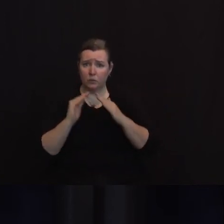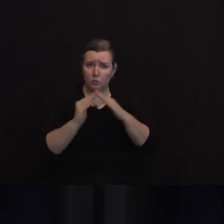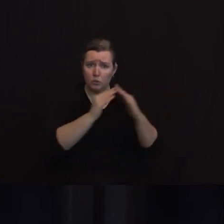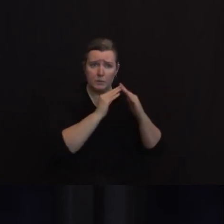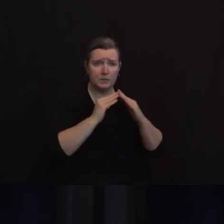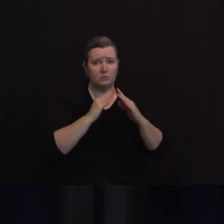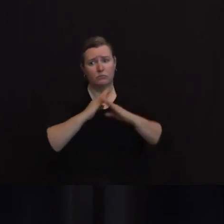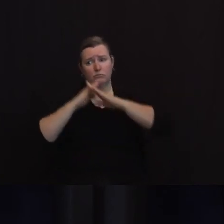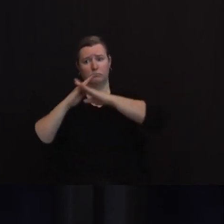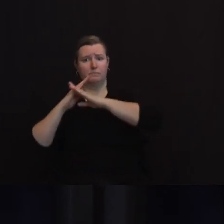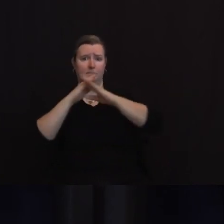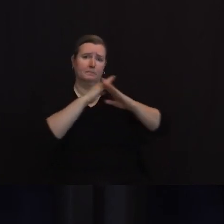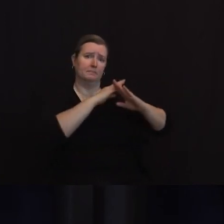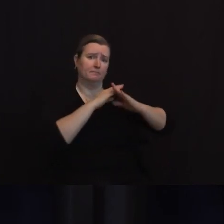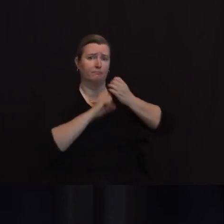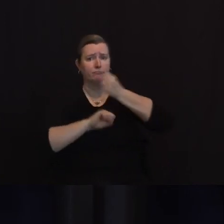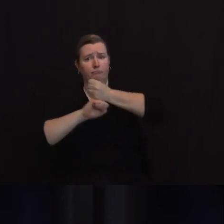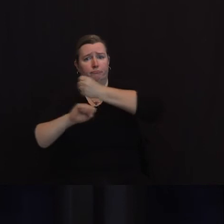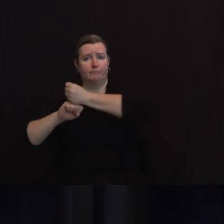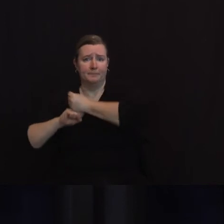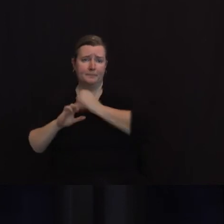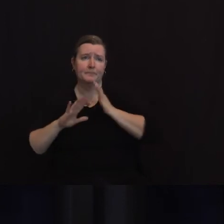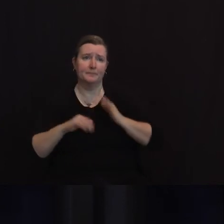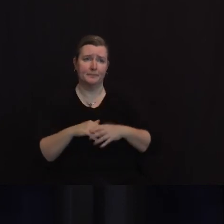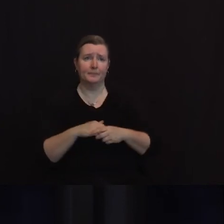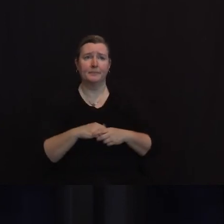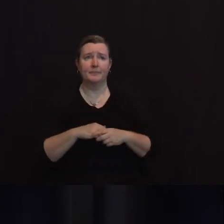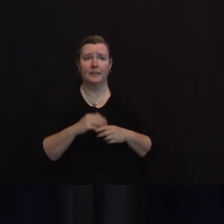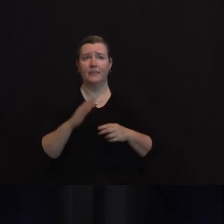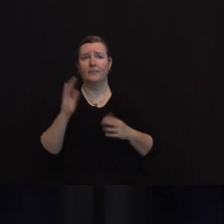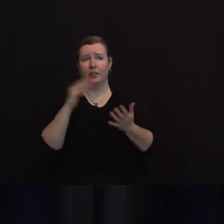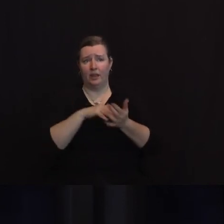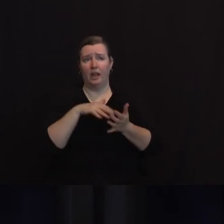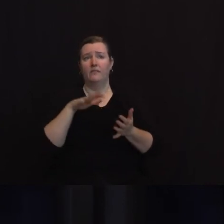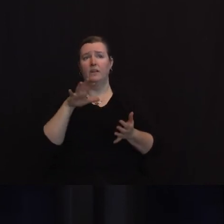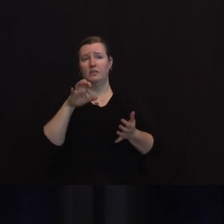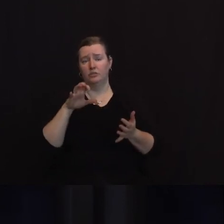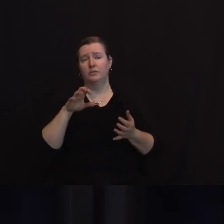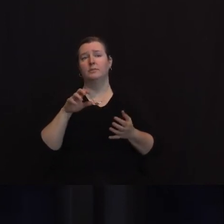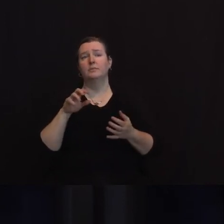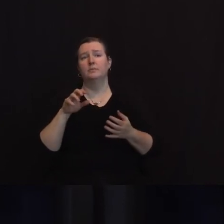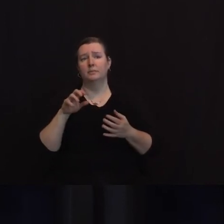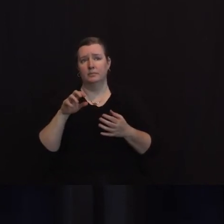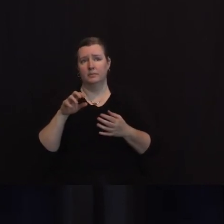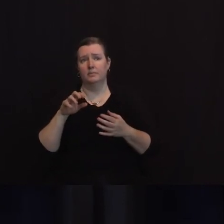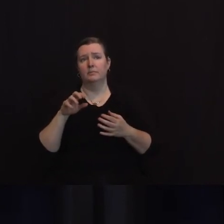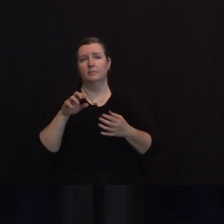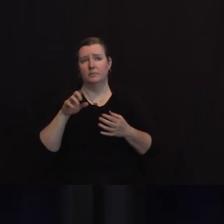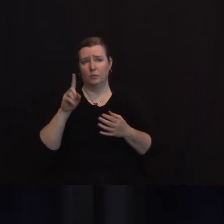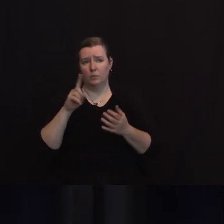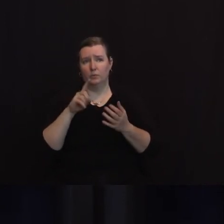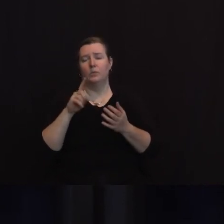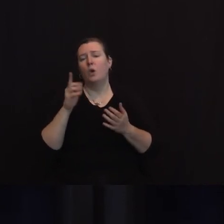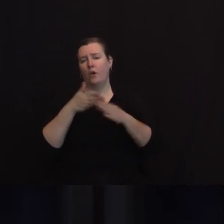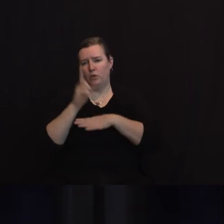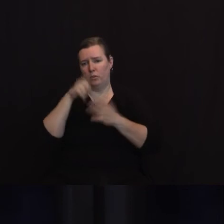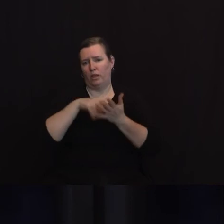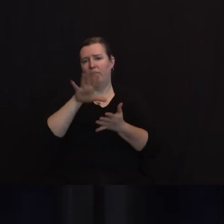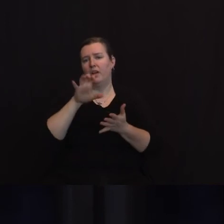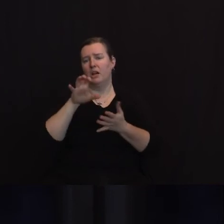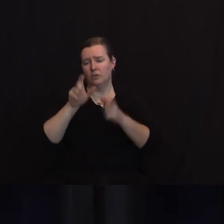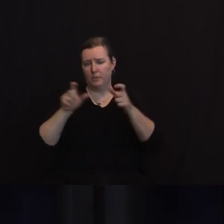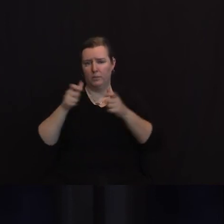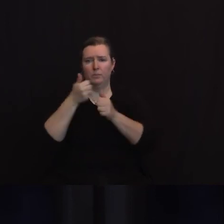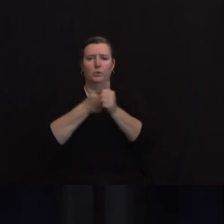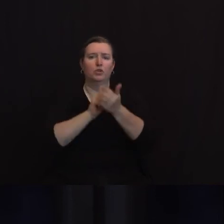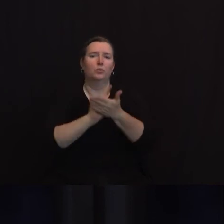1,500 people per week over a 2-week period, followed by a return to administer the second doses. The sites are supported